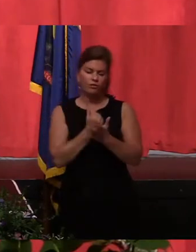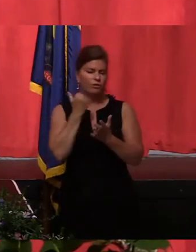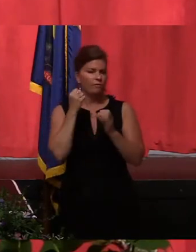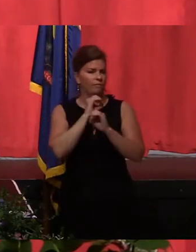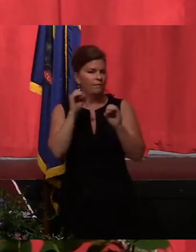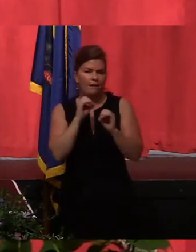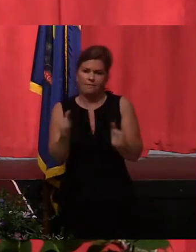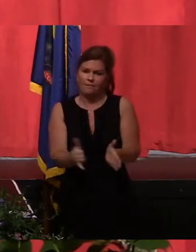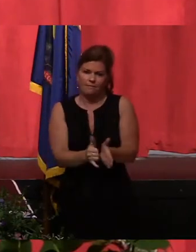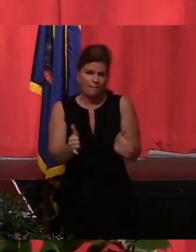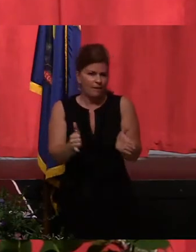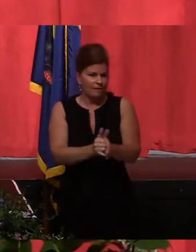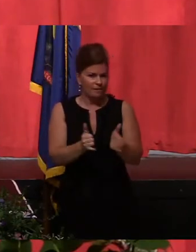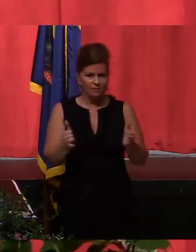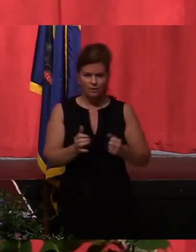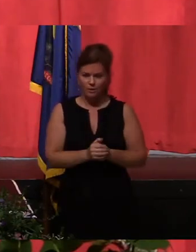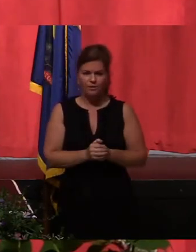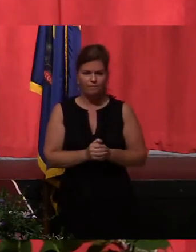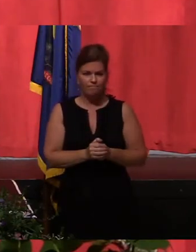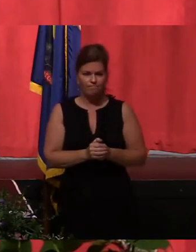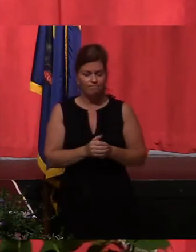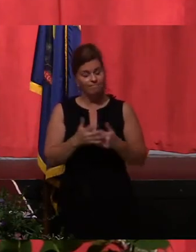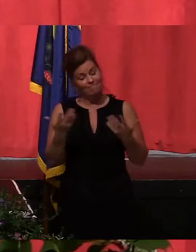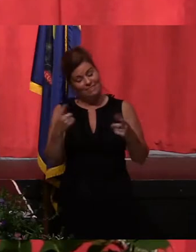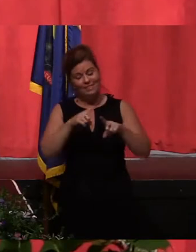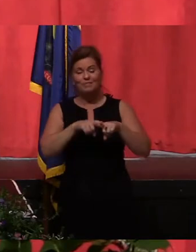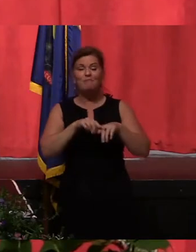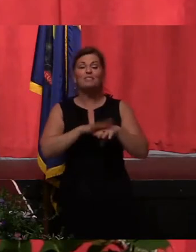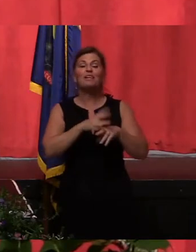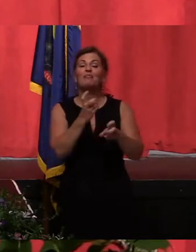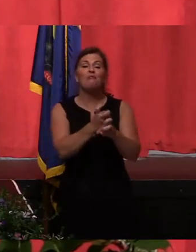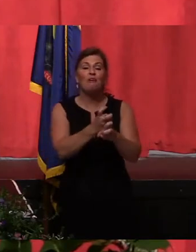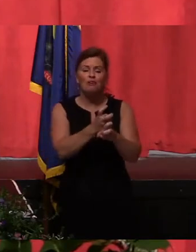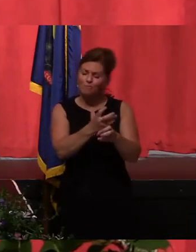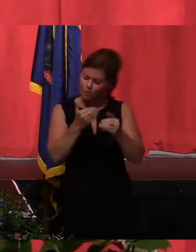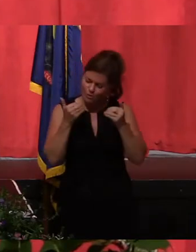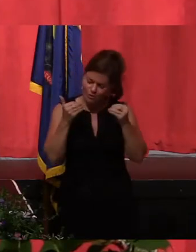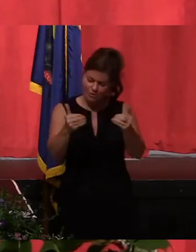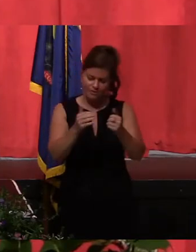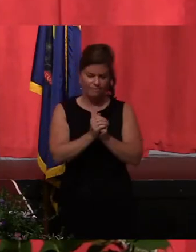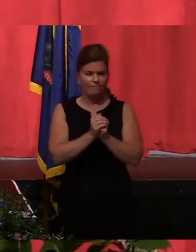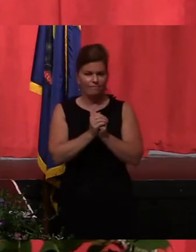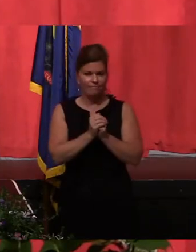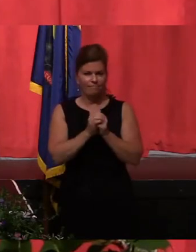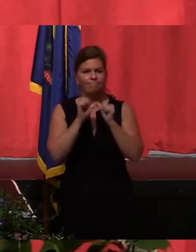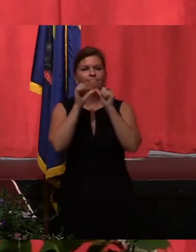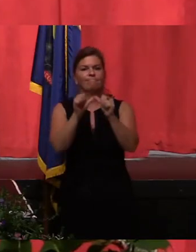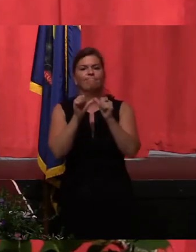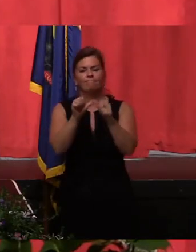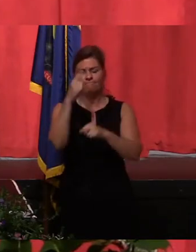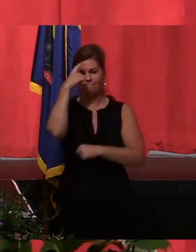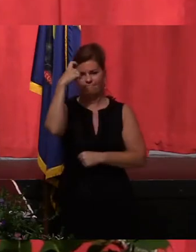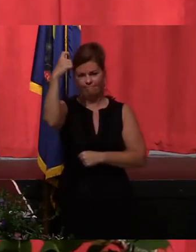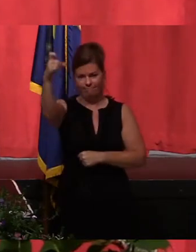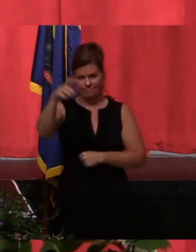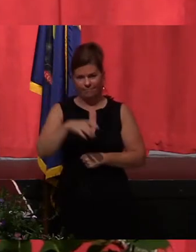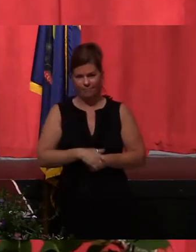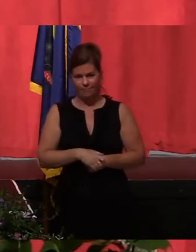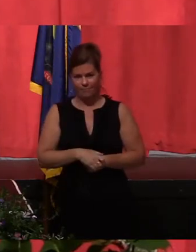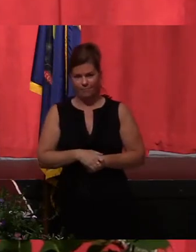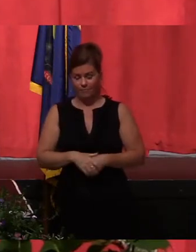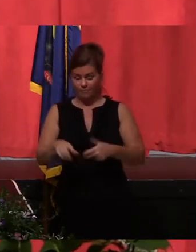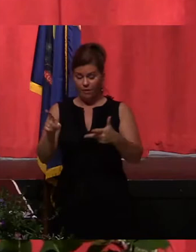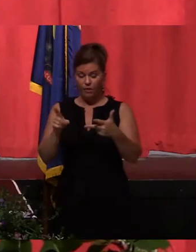impossible. It's just the degree of difficulty. Dream your dreams. My third gift to you is the